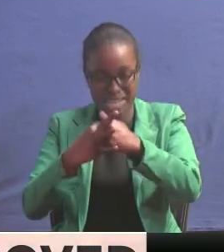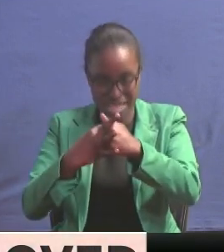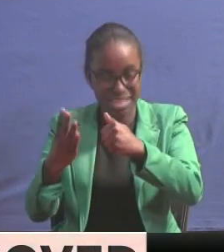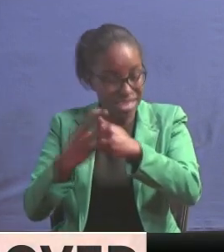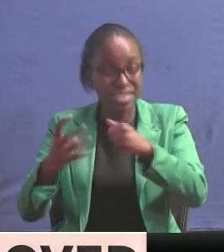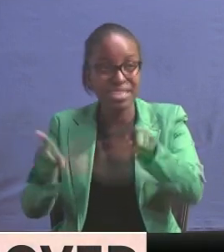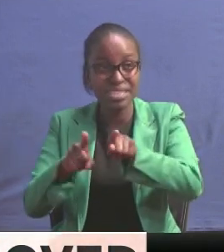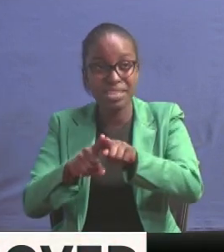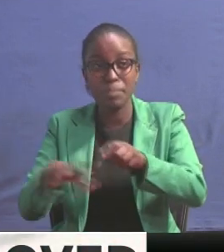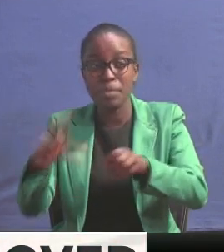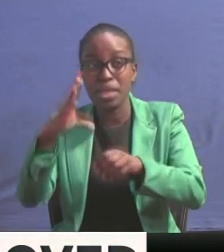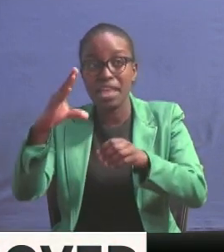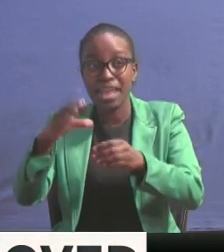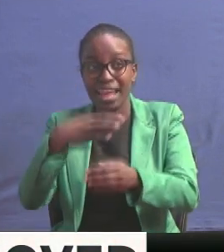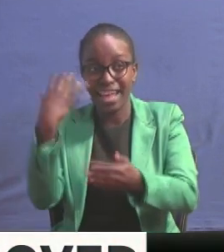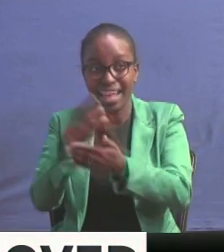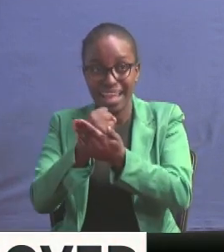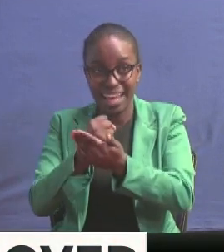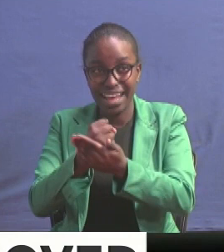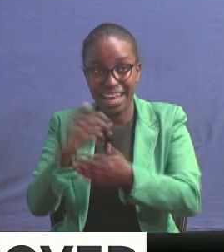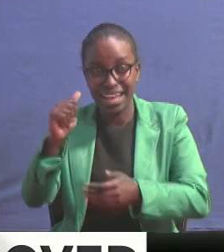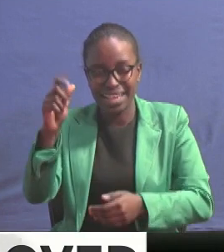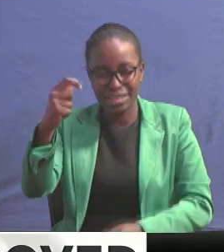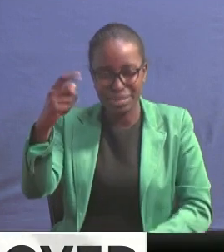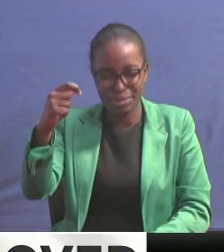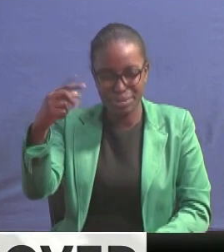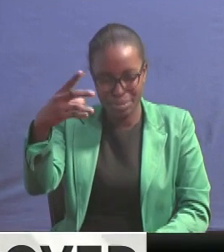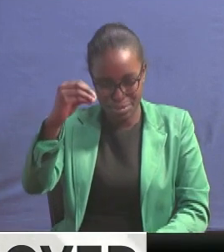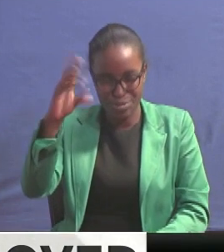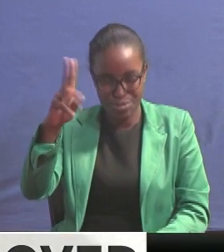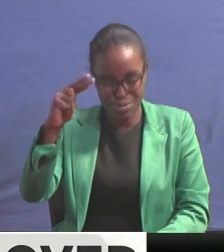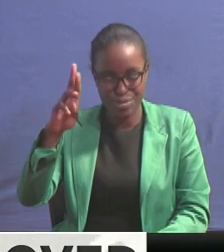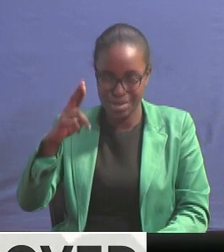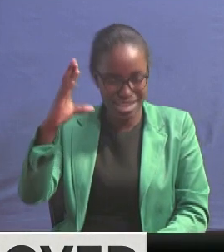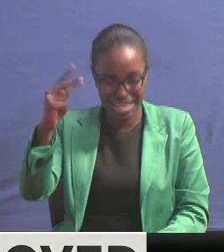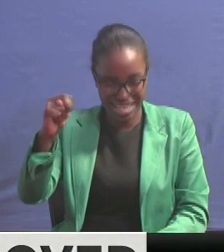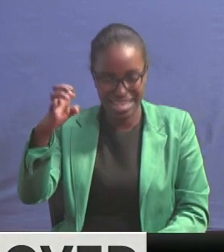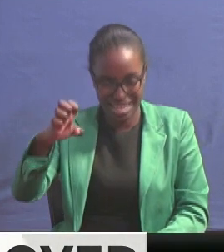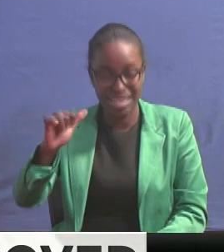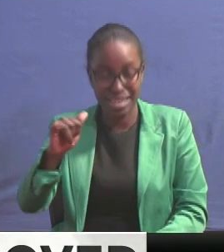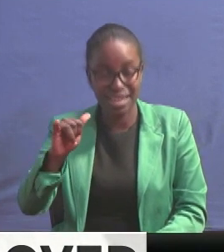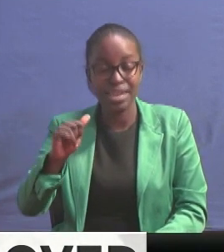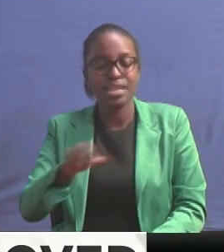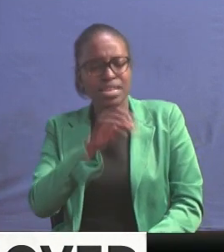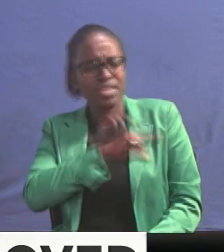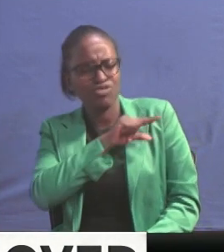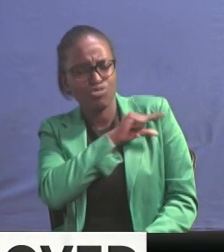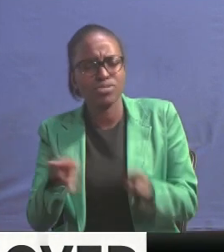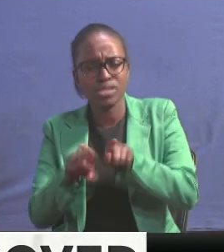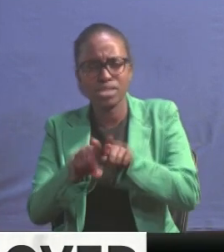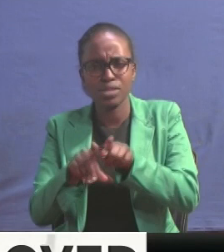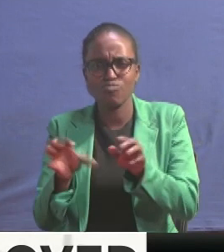Attorney General was held by Justin Muturi, and that of East Africa Affairs was held by Penina Malonza before they were